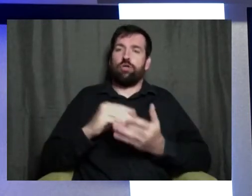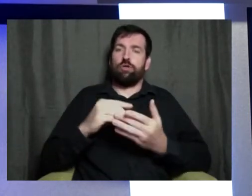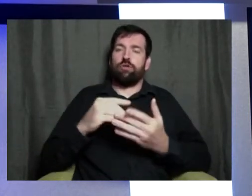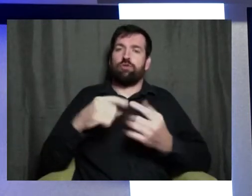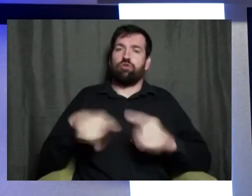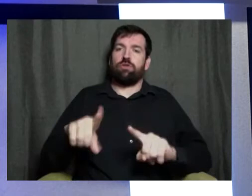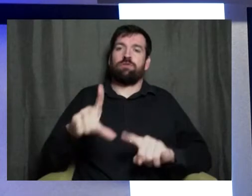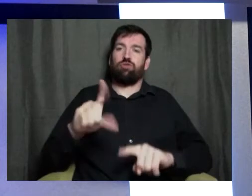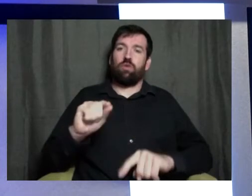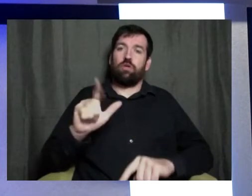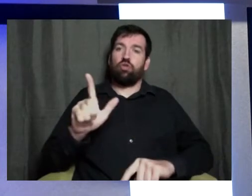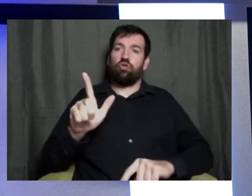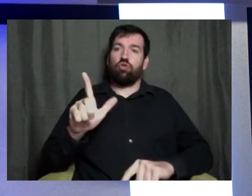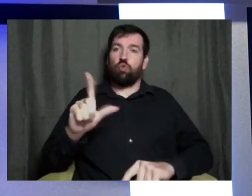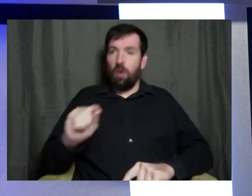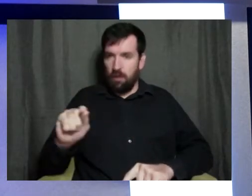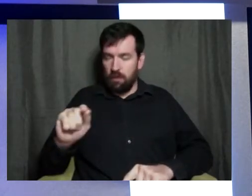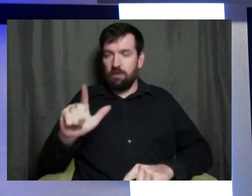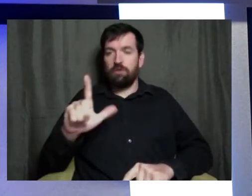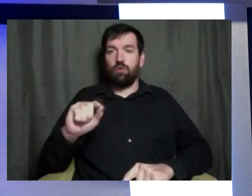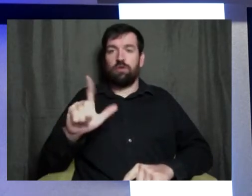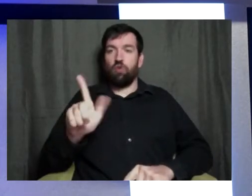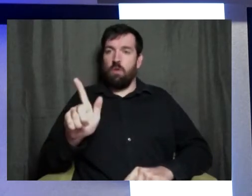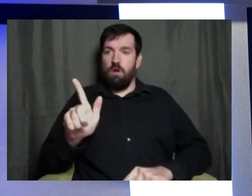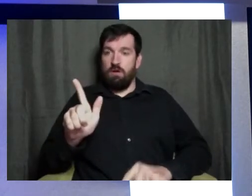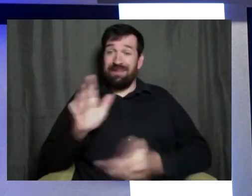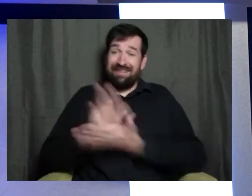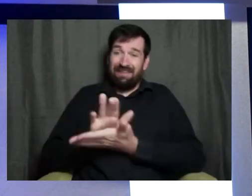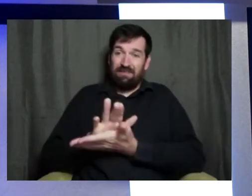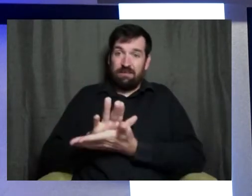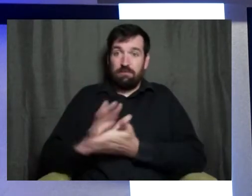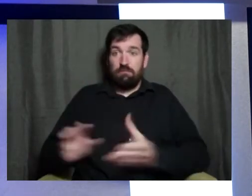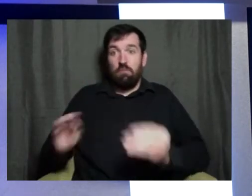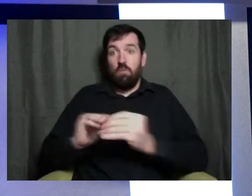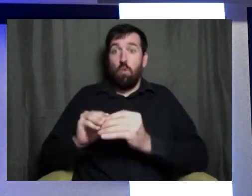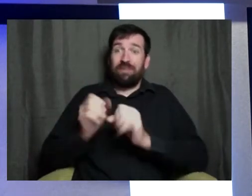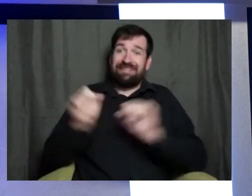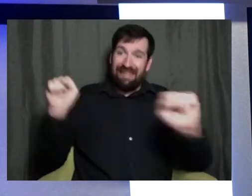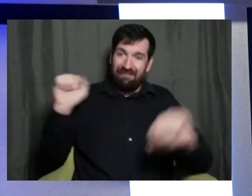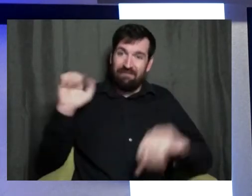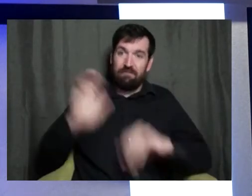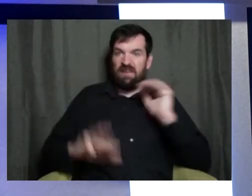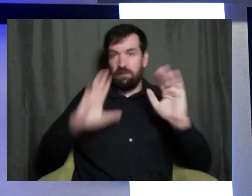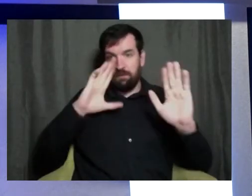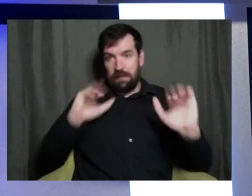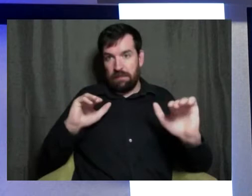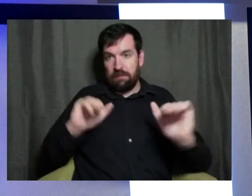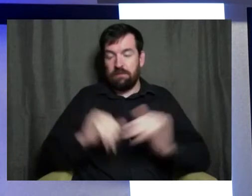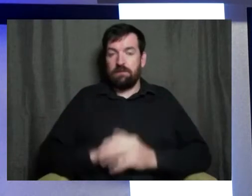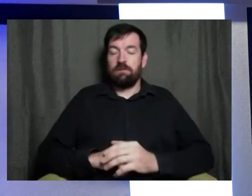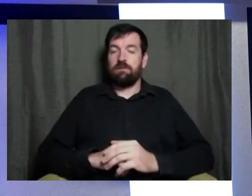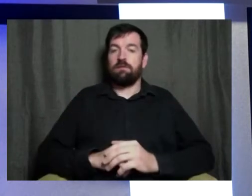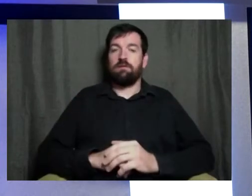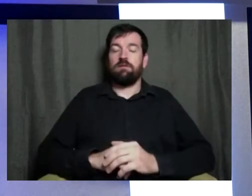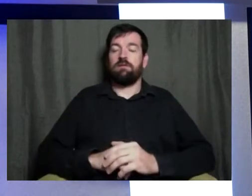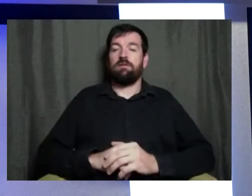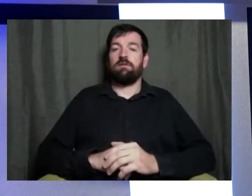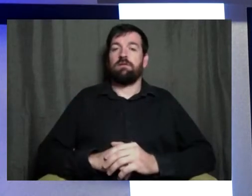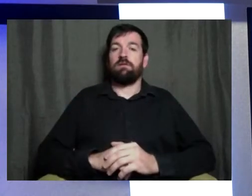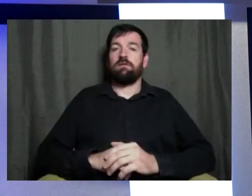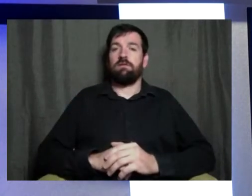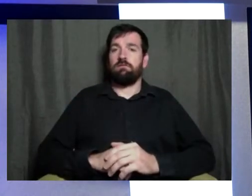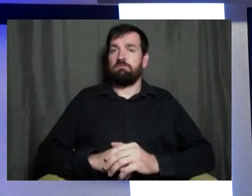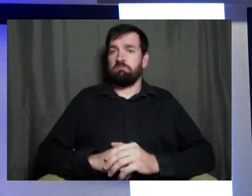2020-21 school year, schools have turned out to be safer environments than we thought they would be. How much do you think that might